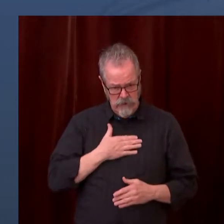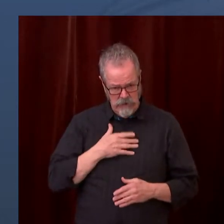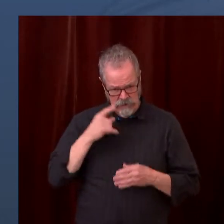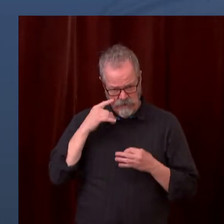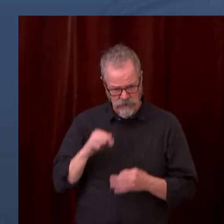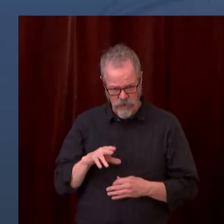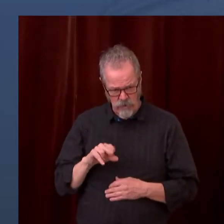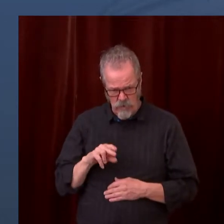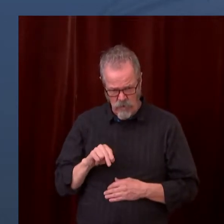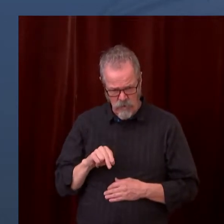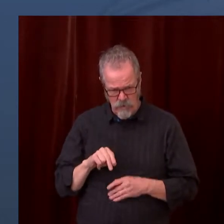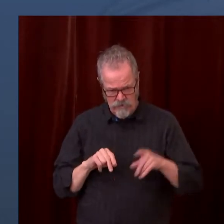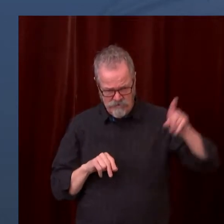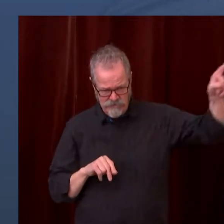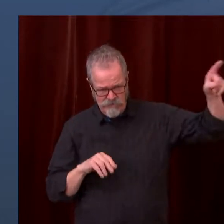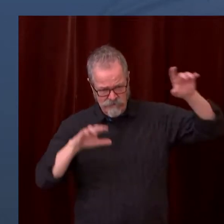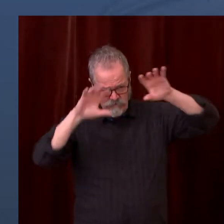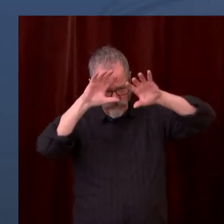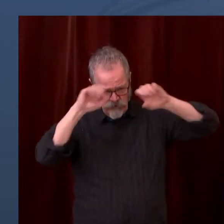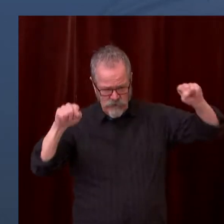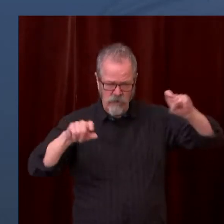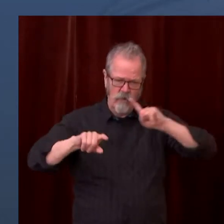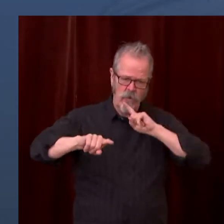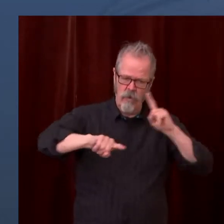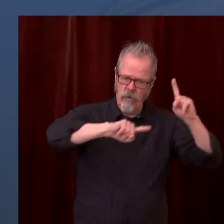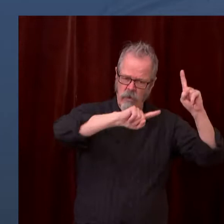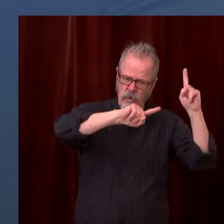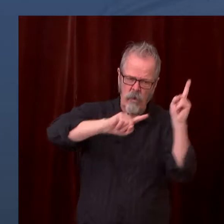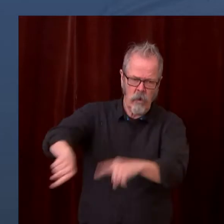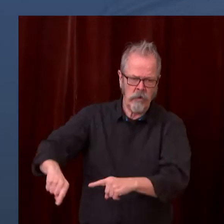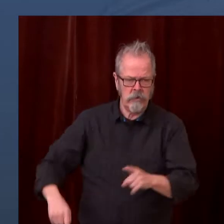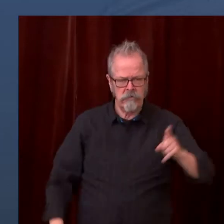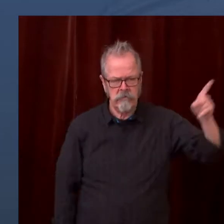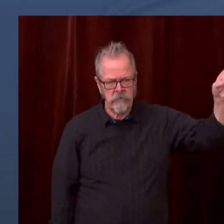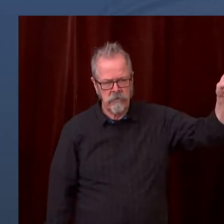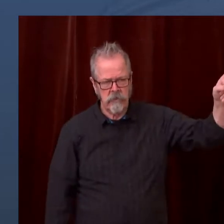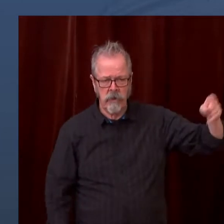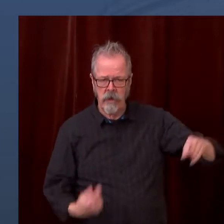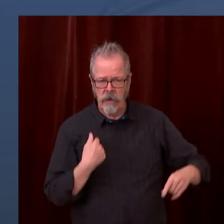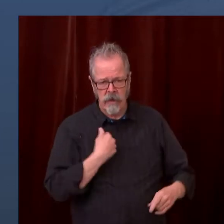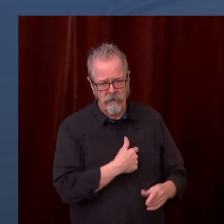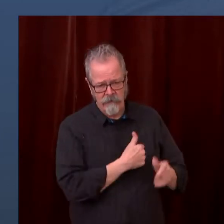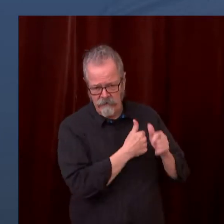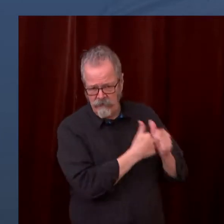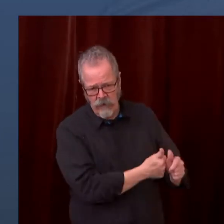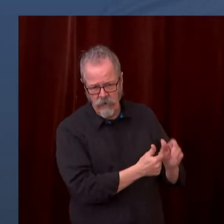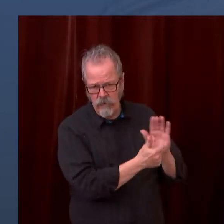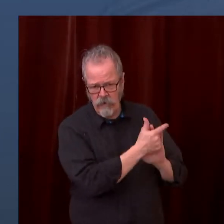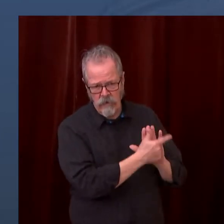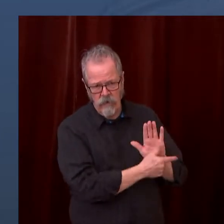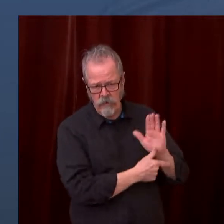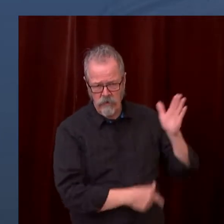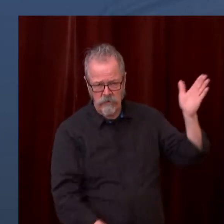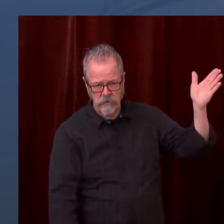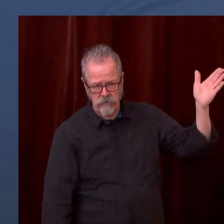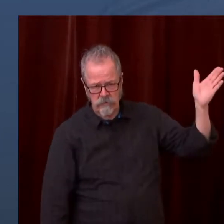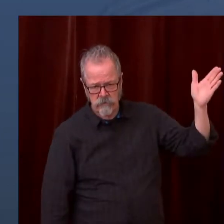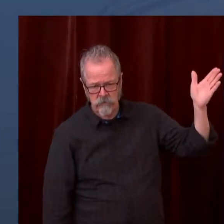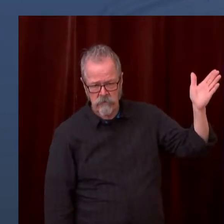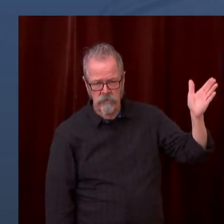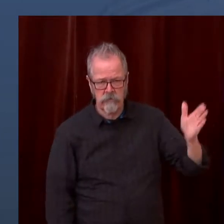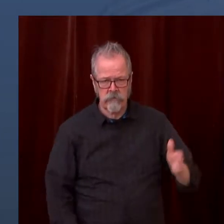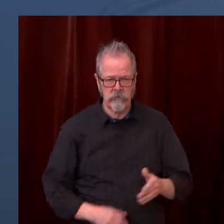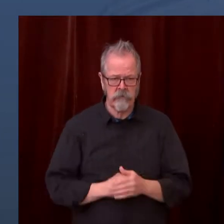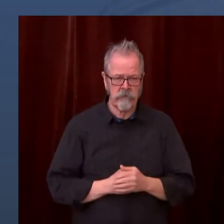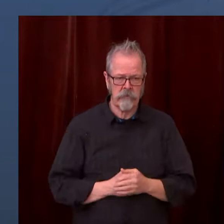binding directive to all states, including mine, and I followed the law. unlike the last president, who frequently did not